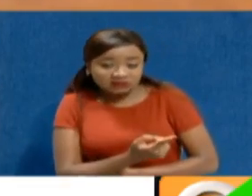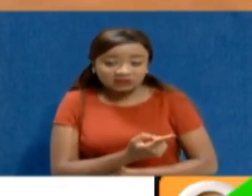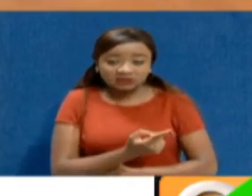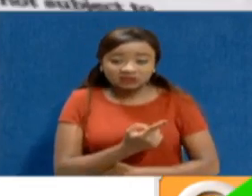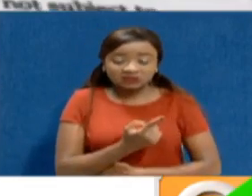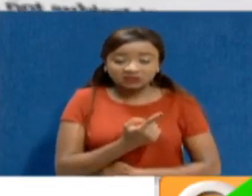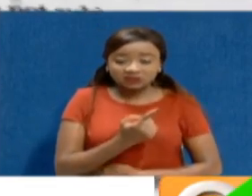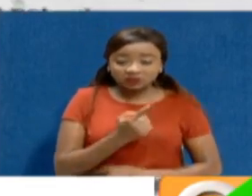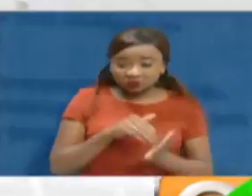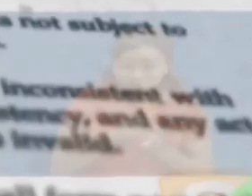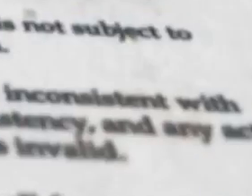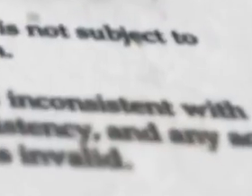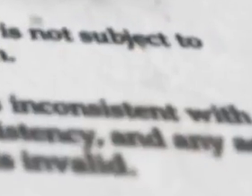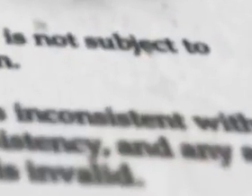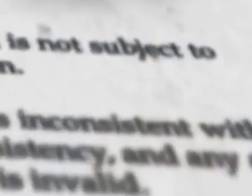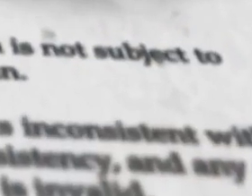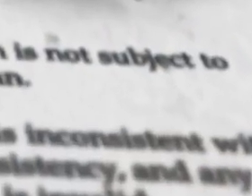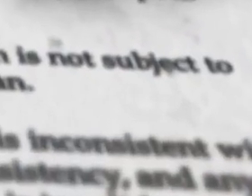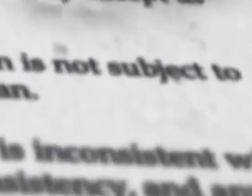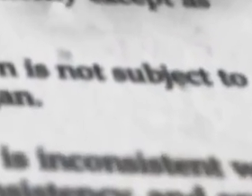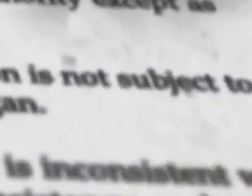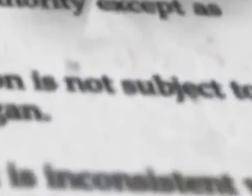of the society?